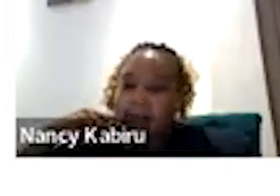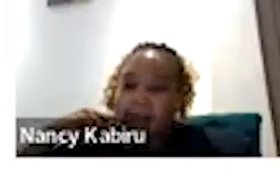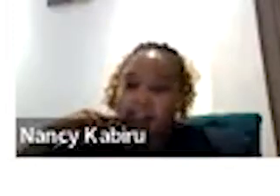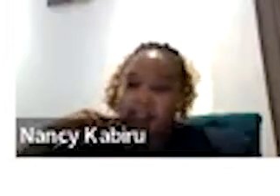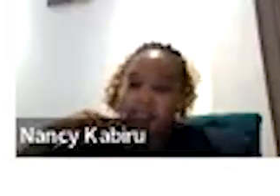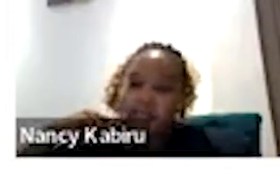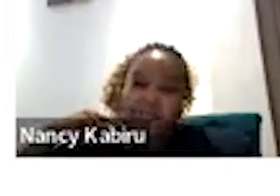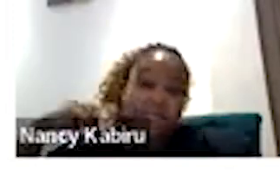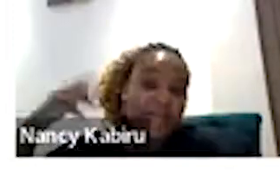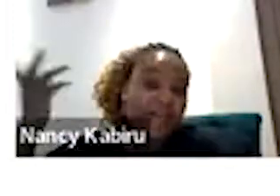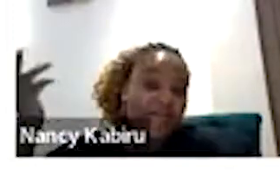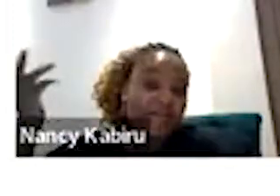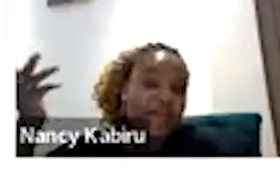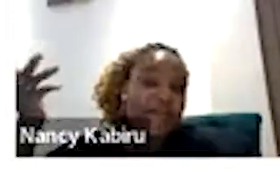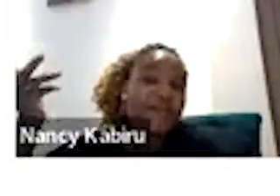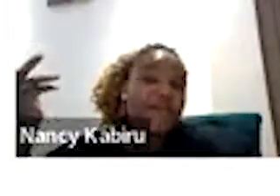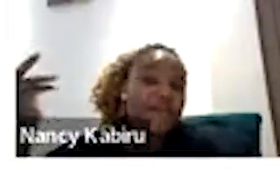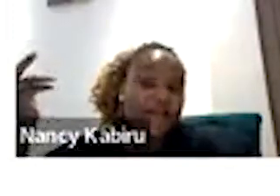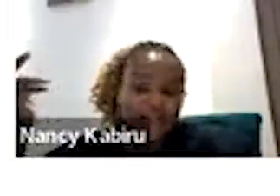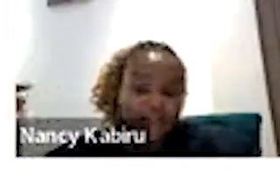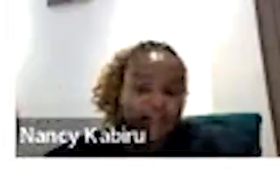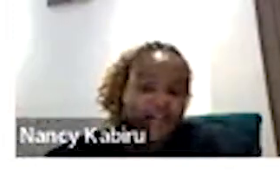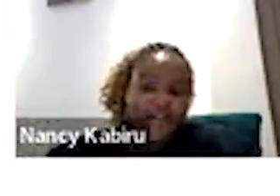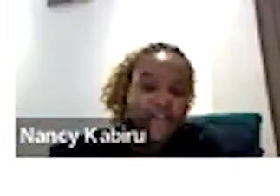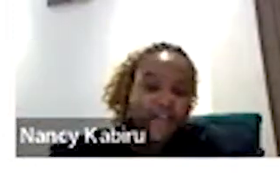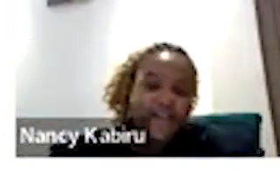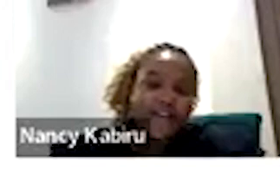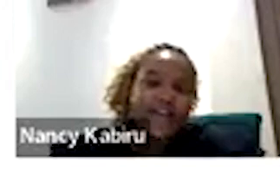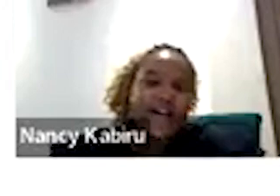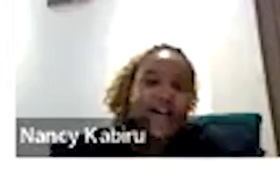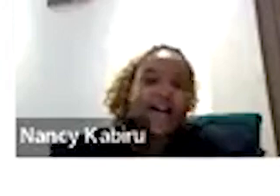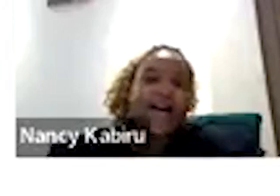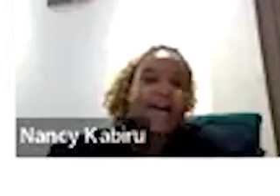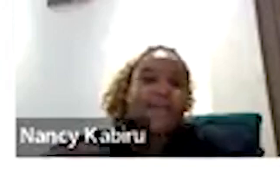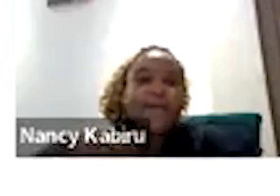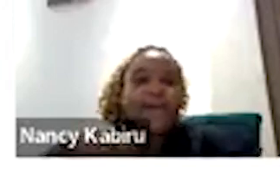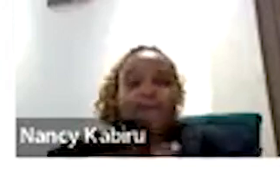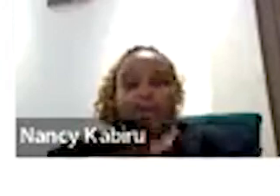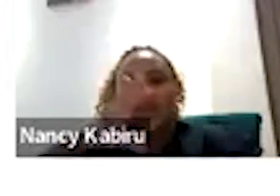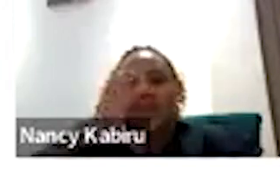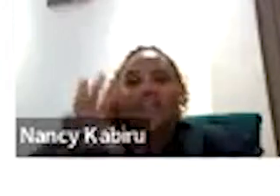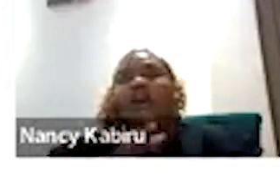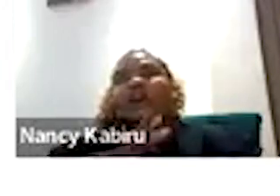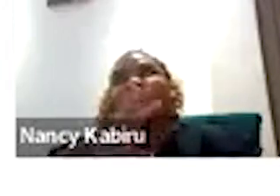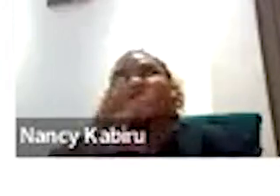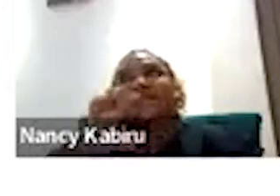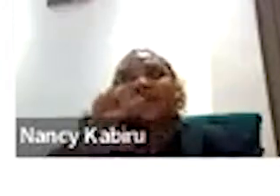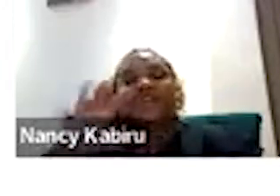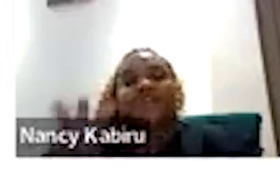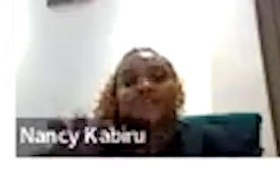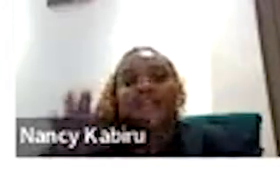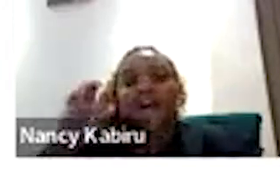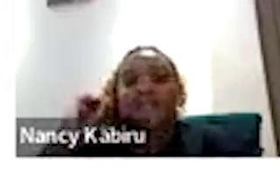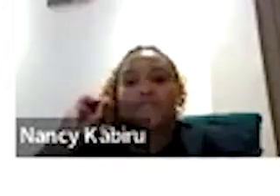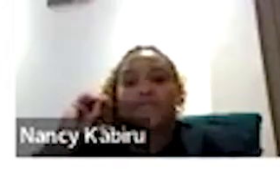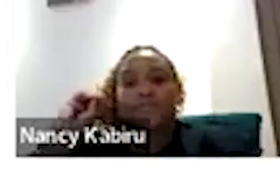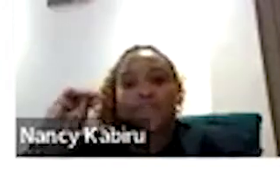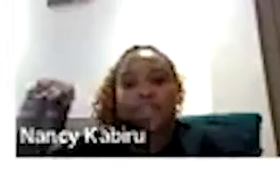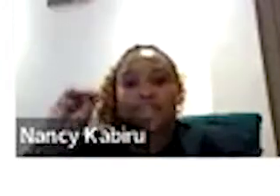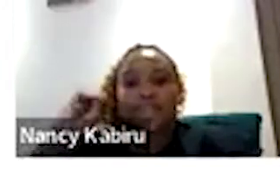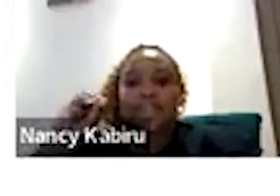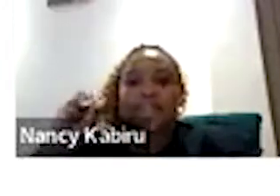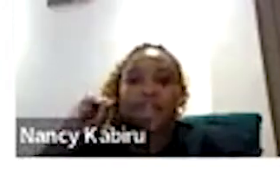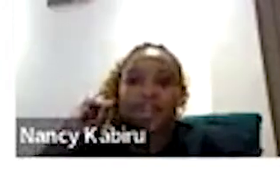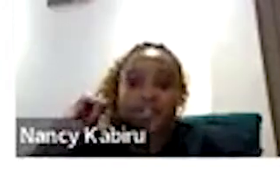be hyper because of probably some food you took, you know. So all these conditions have